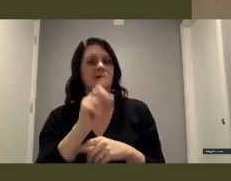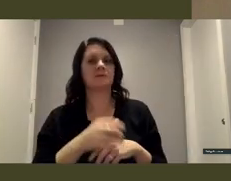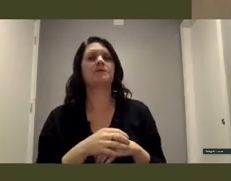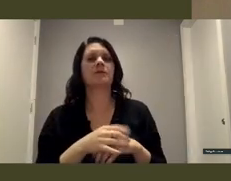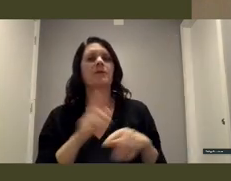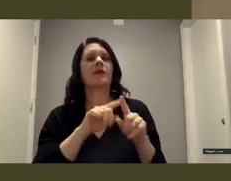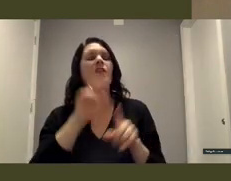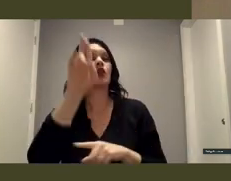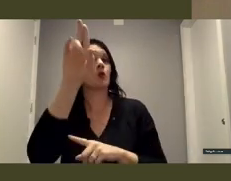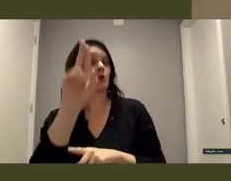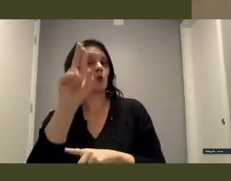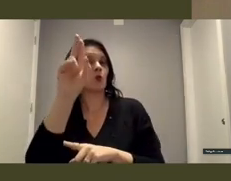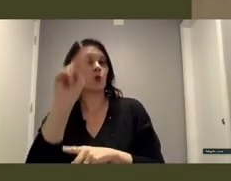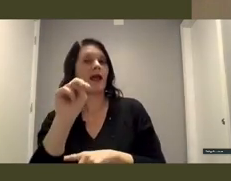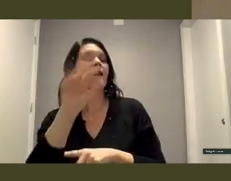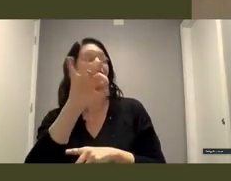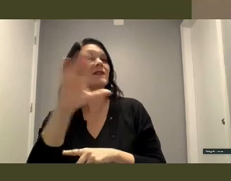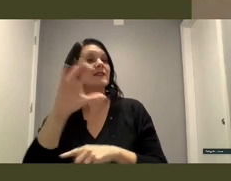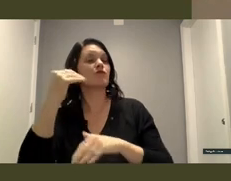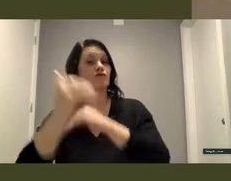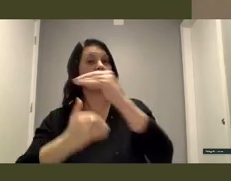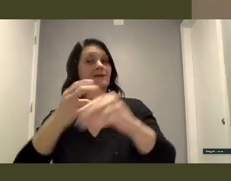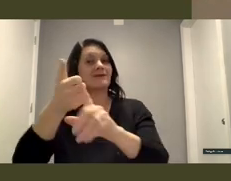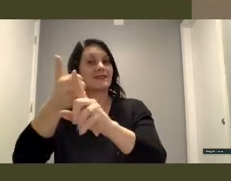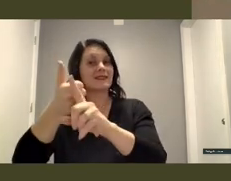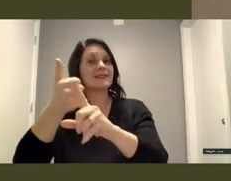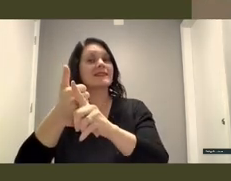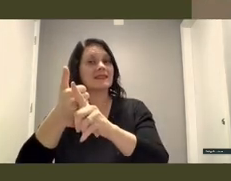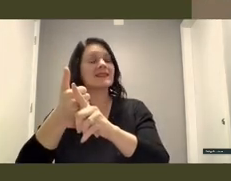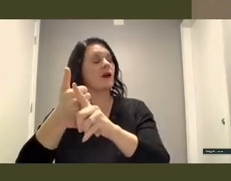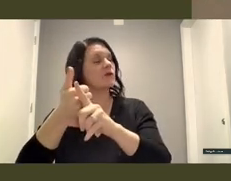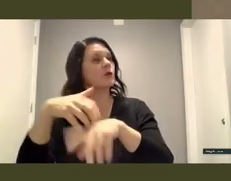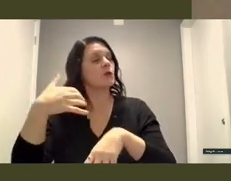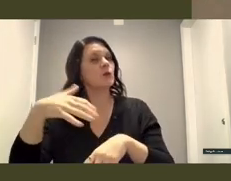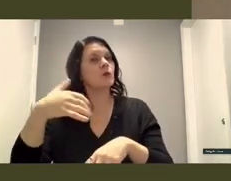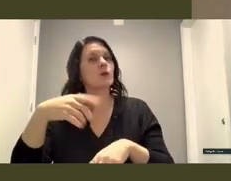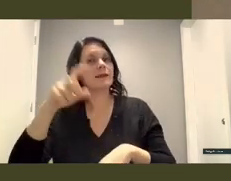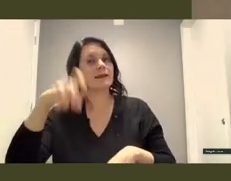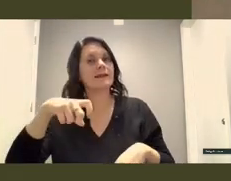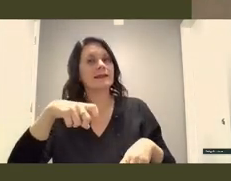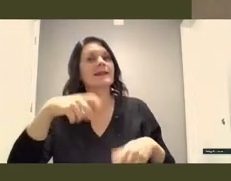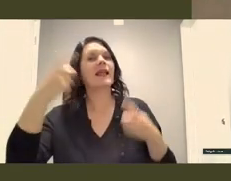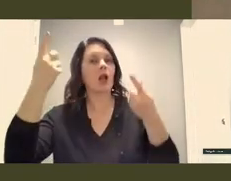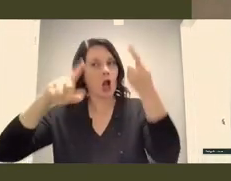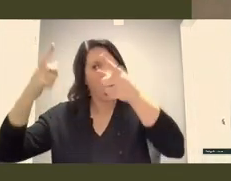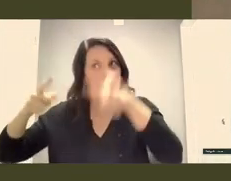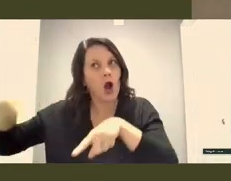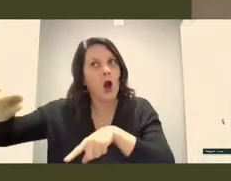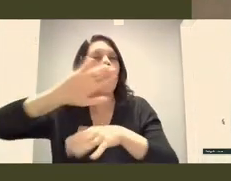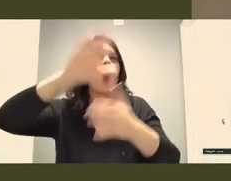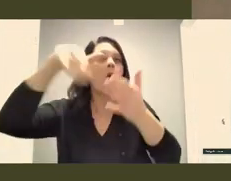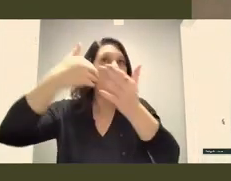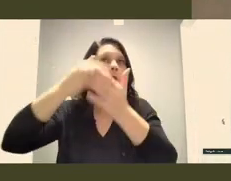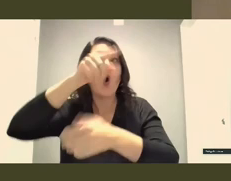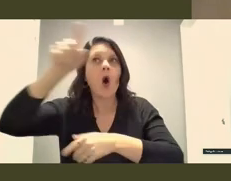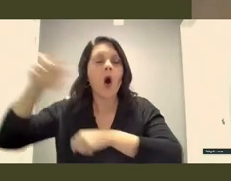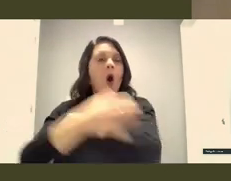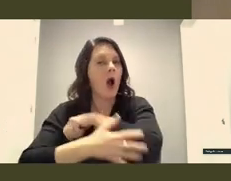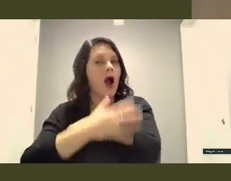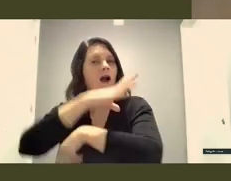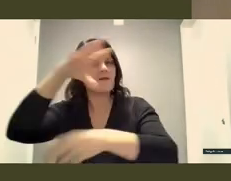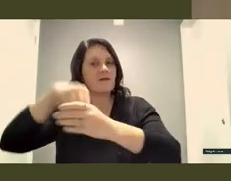the UNFCCC process itself, is a very slow moving because of this need for consensus across all parties. You know, everyone has